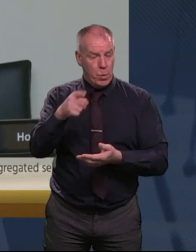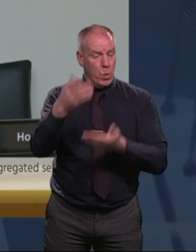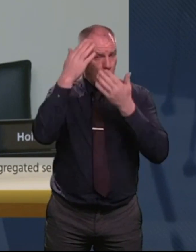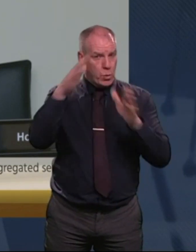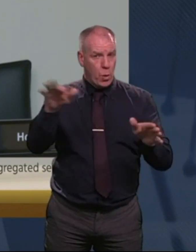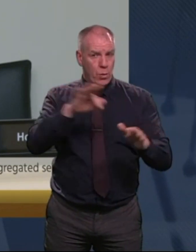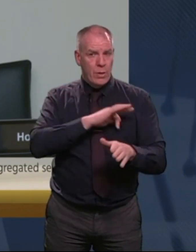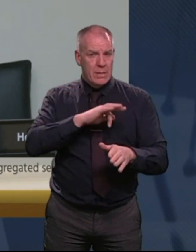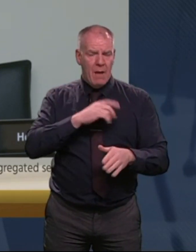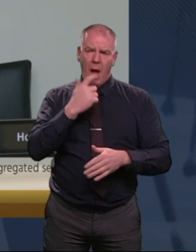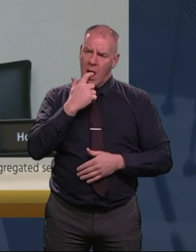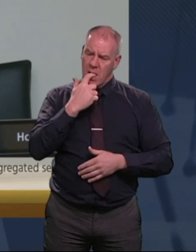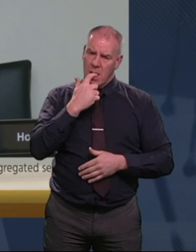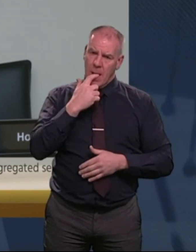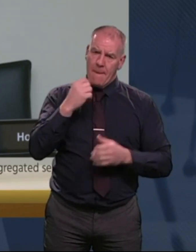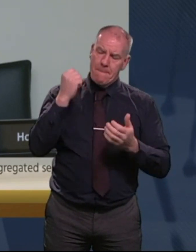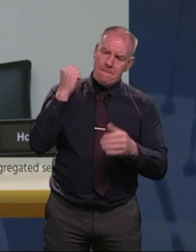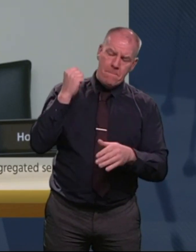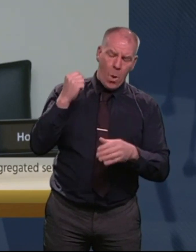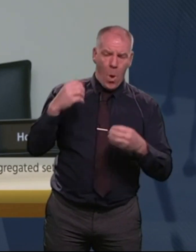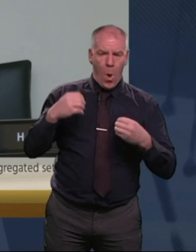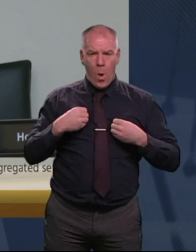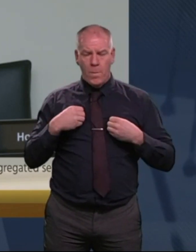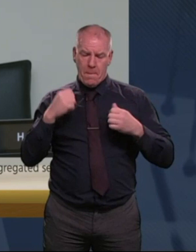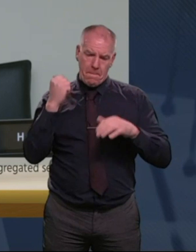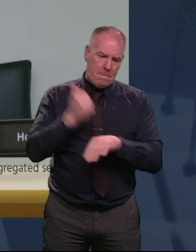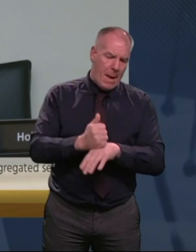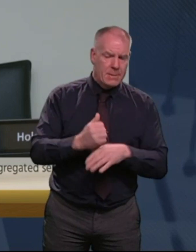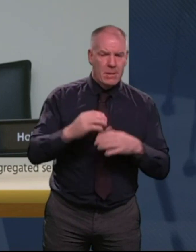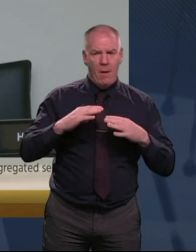demonstrated how kind of basic freedoms and dignities